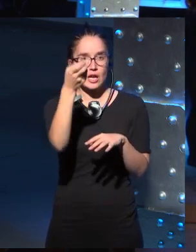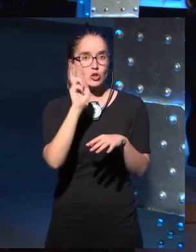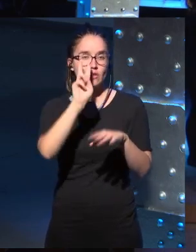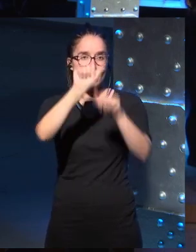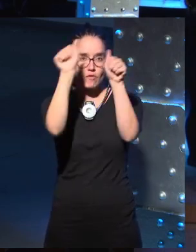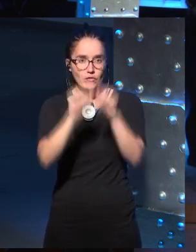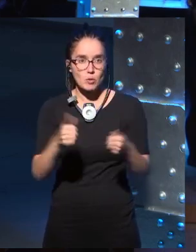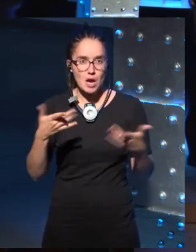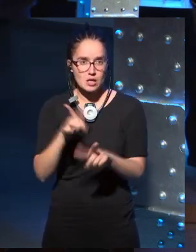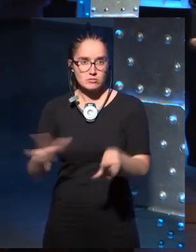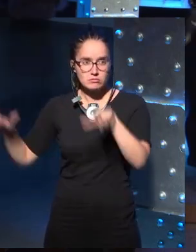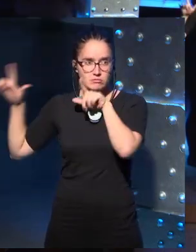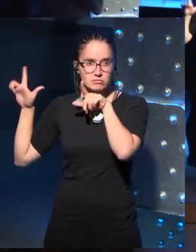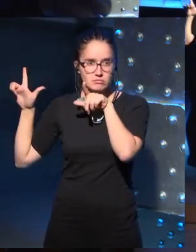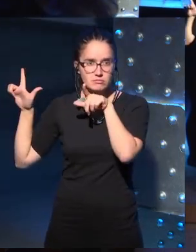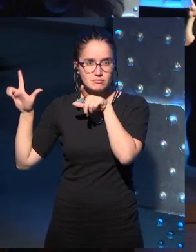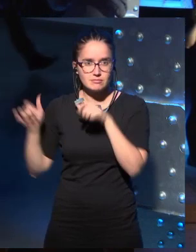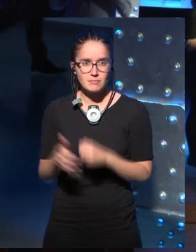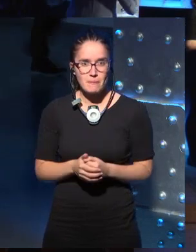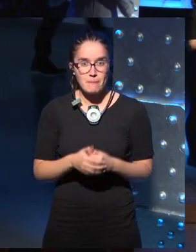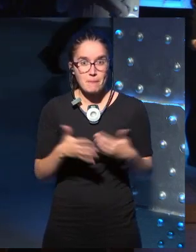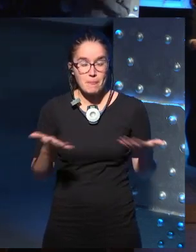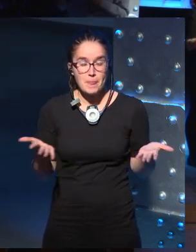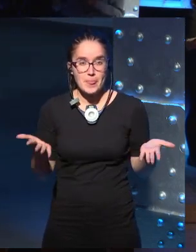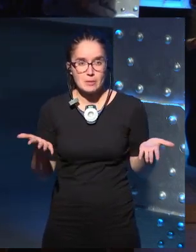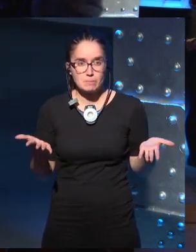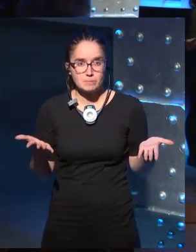Oh. No more battery.